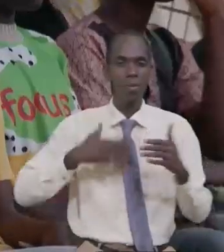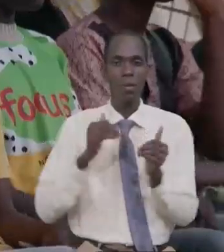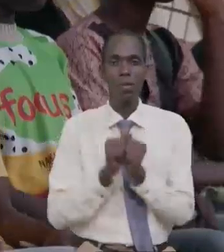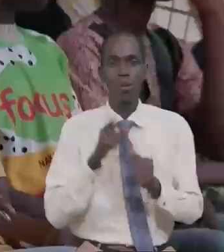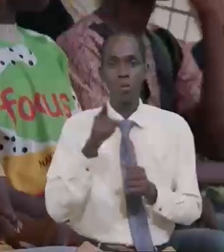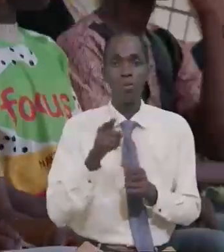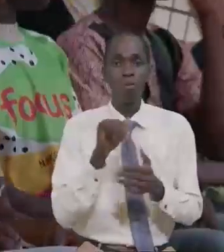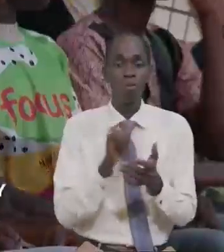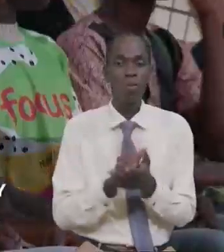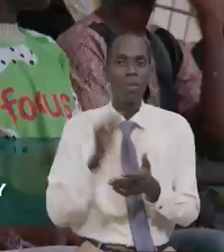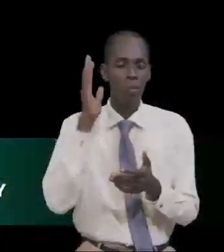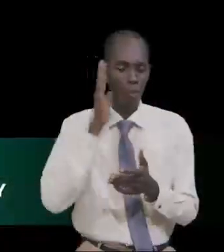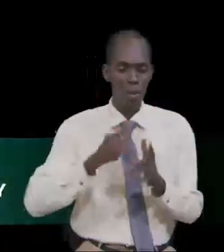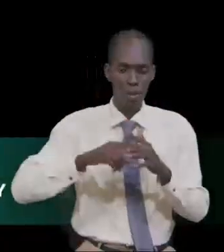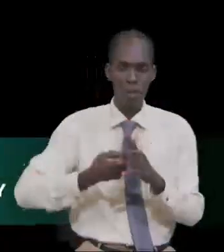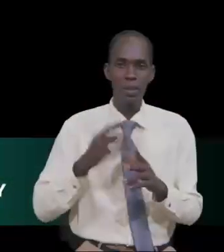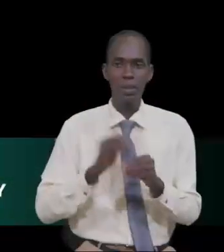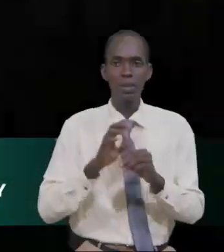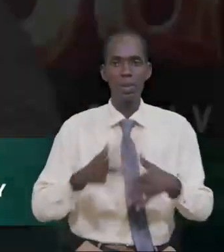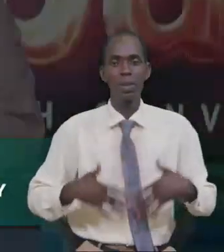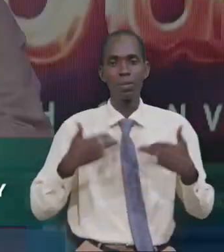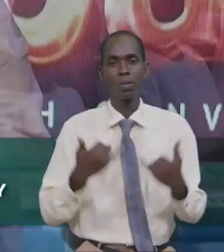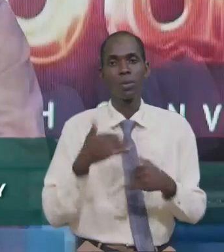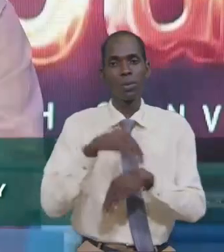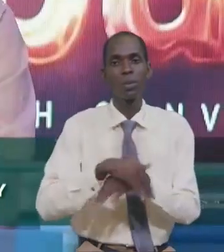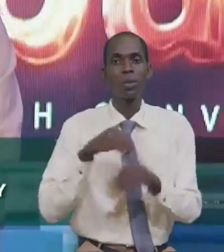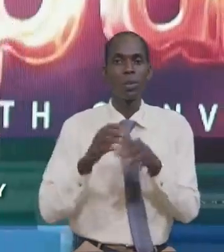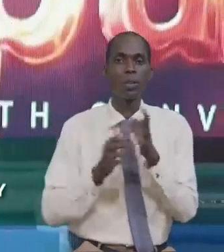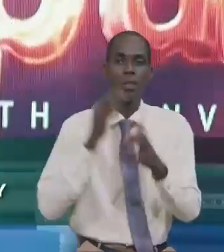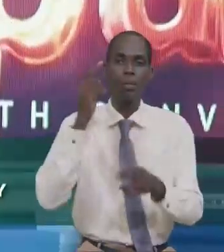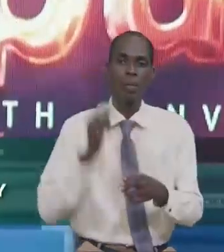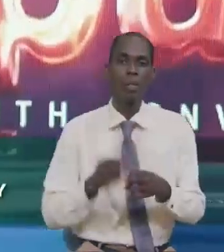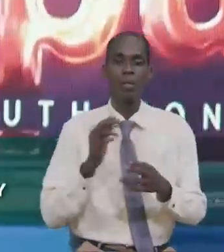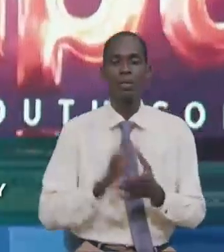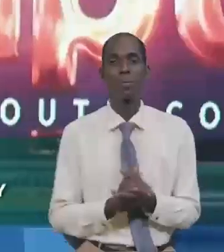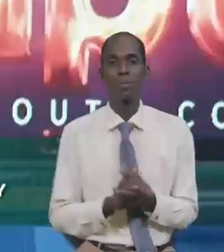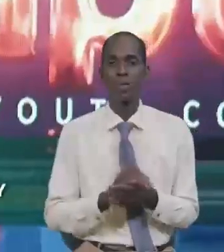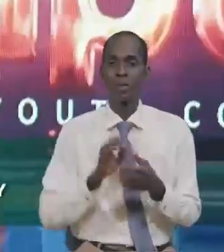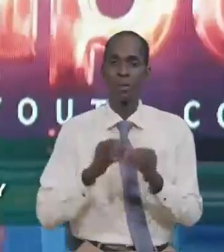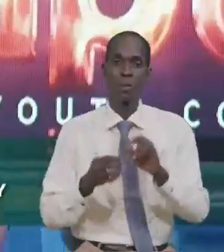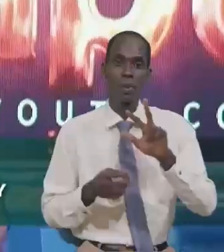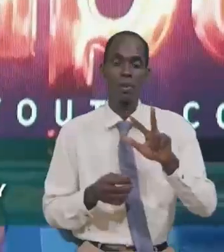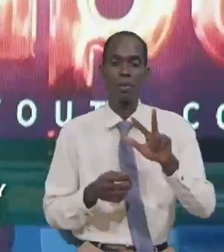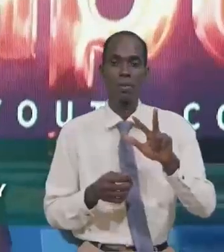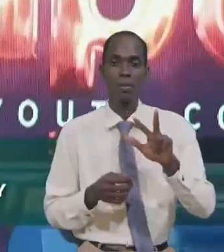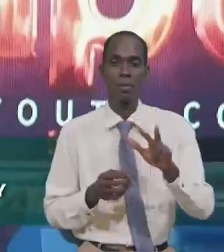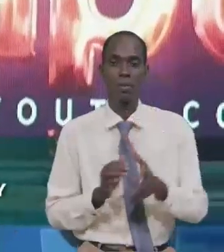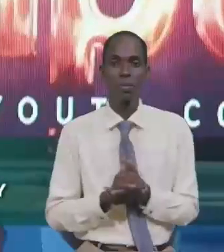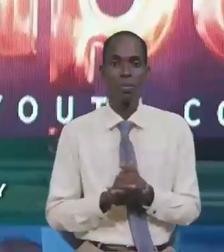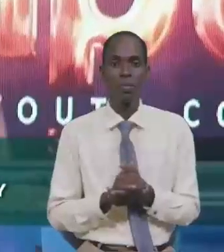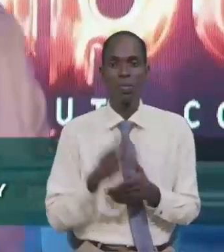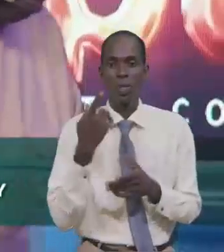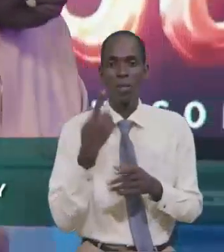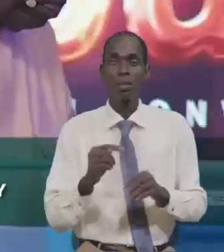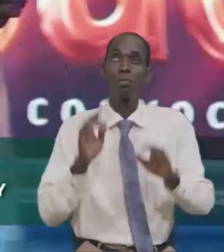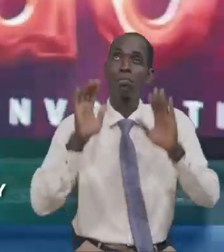the marvelous faith for thorough mastery. You will be a